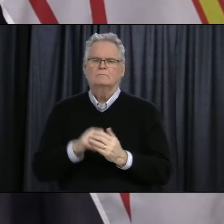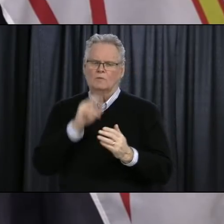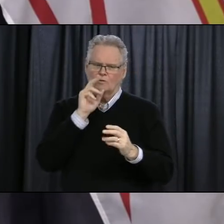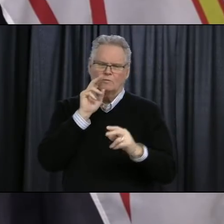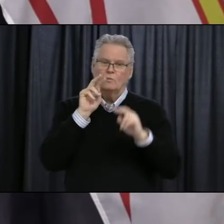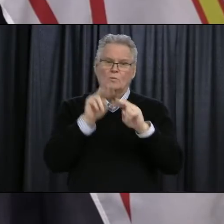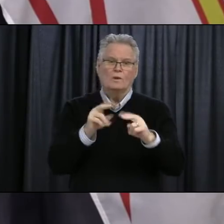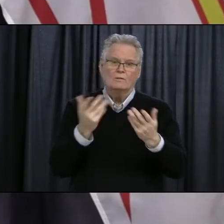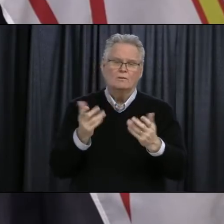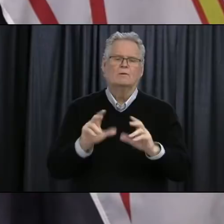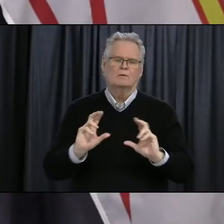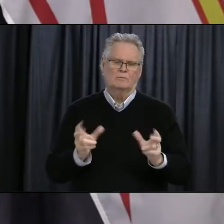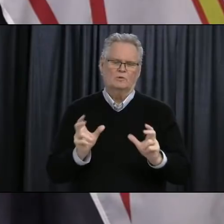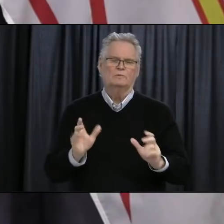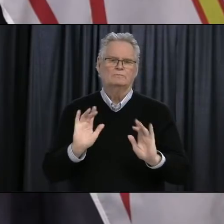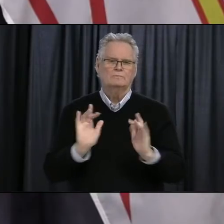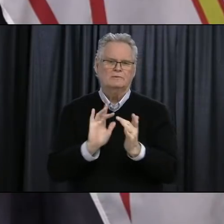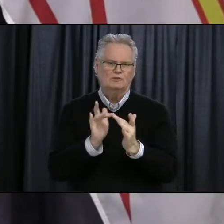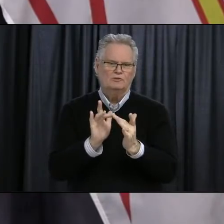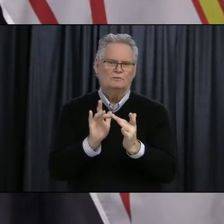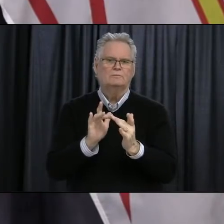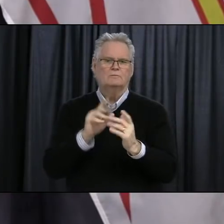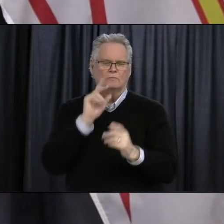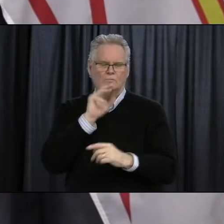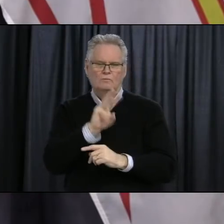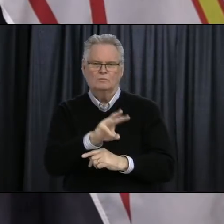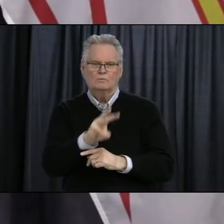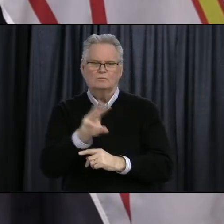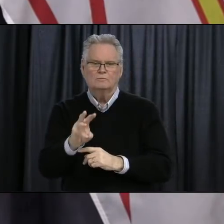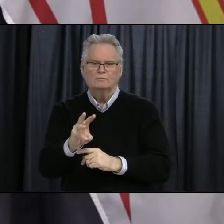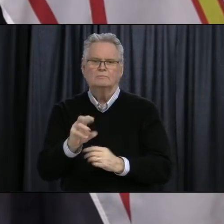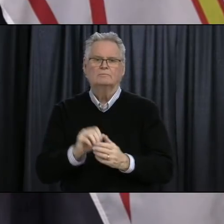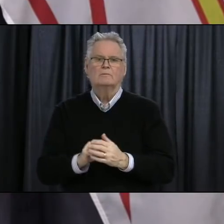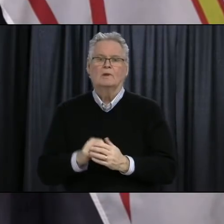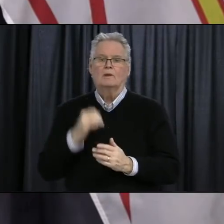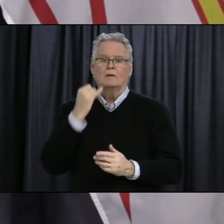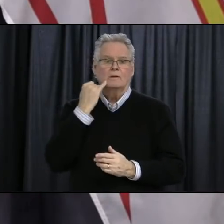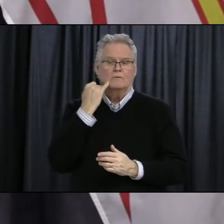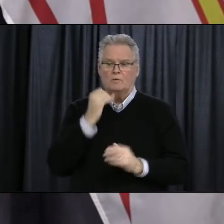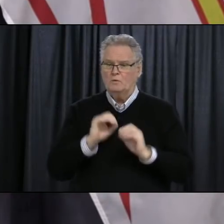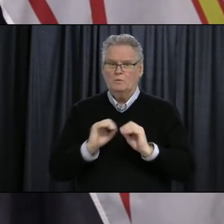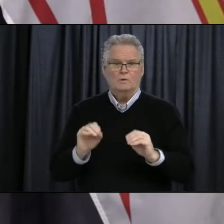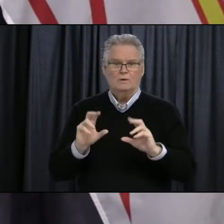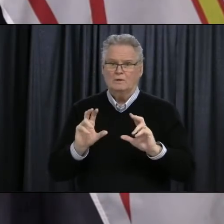you don't have computer access, you can call toll-free